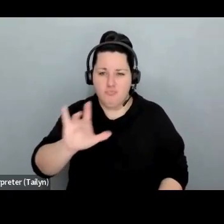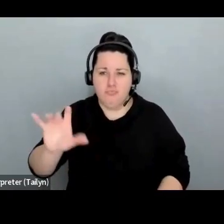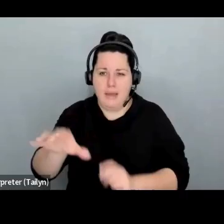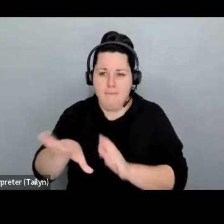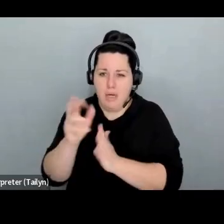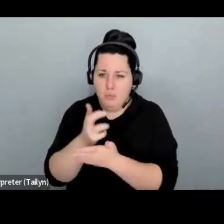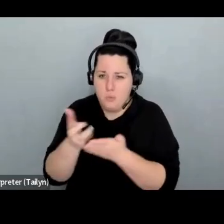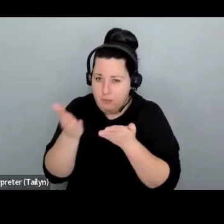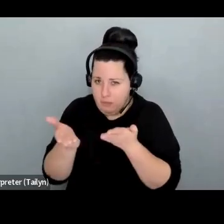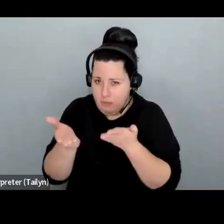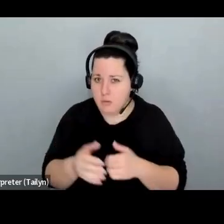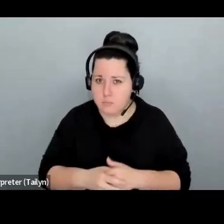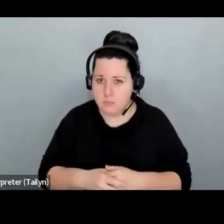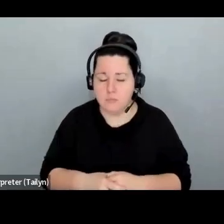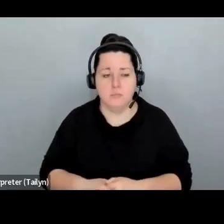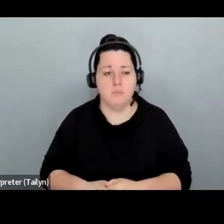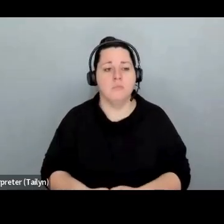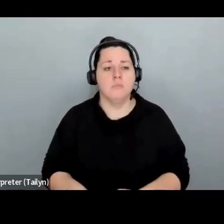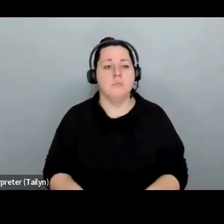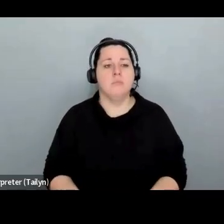resources.